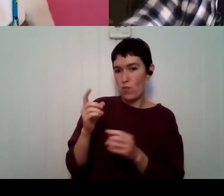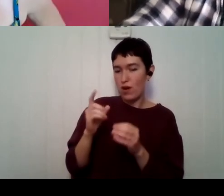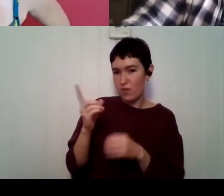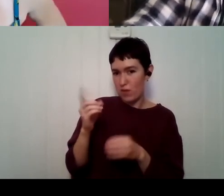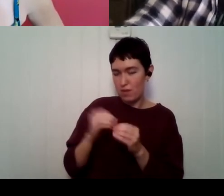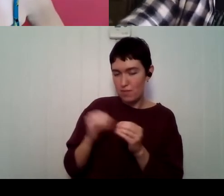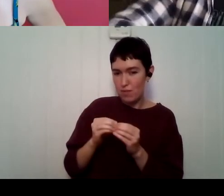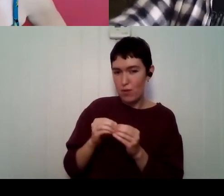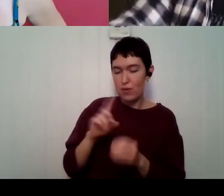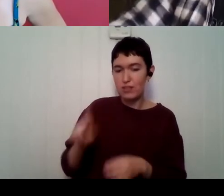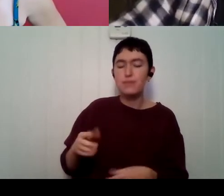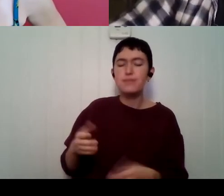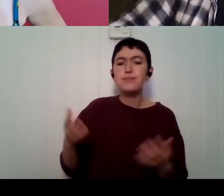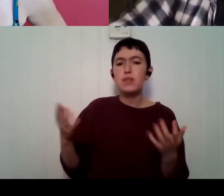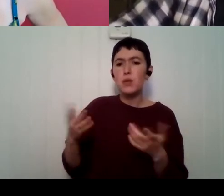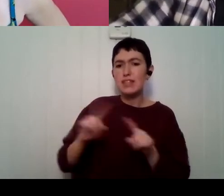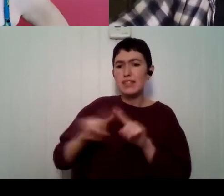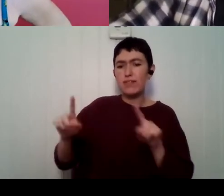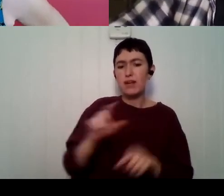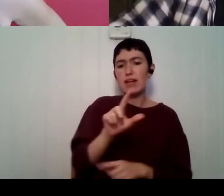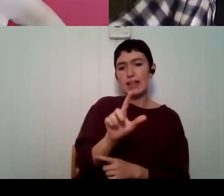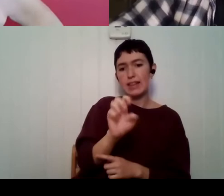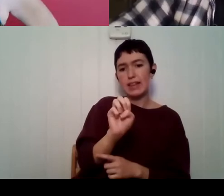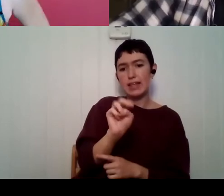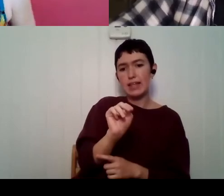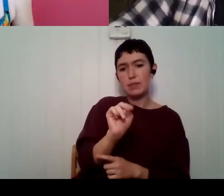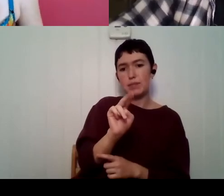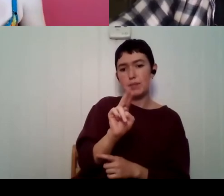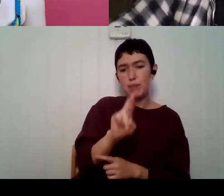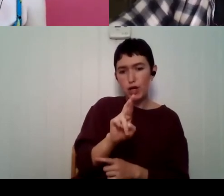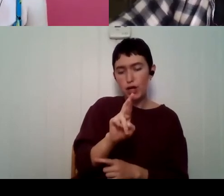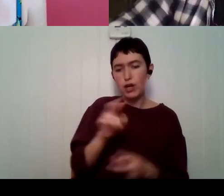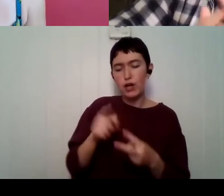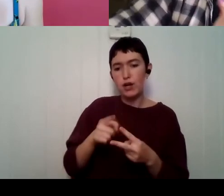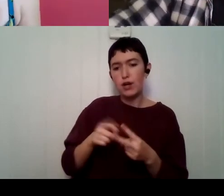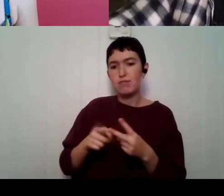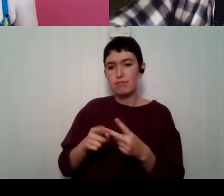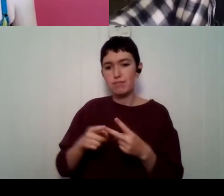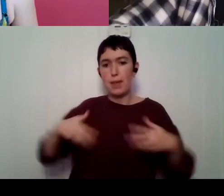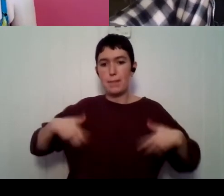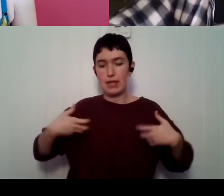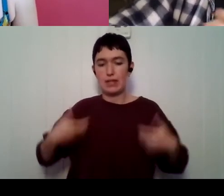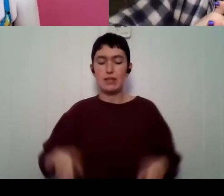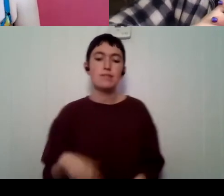between monkeys and lemurs? Lemurs. Okay, cool. So monkeys and lemurs. Lemurs are